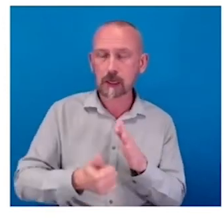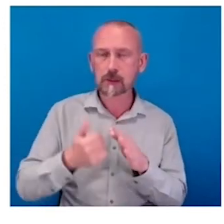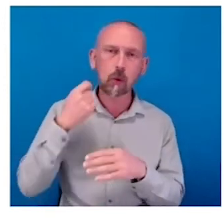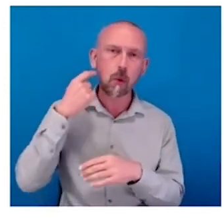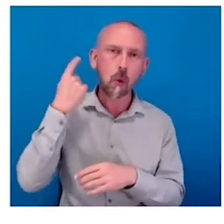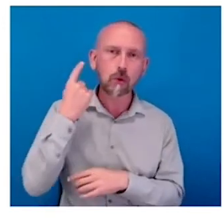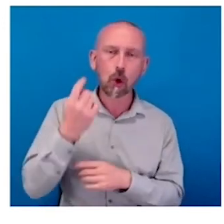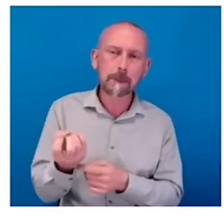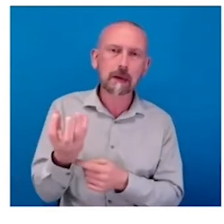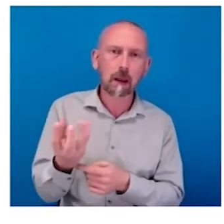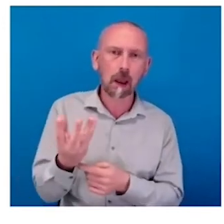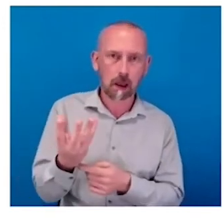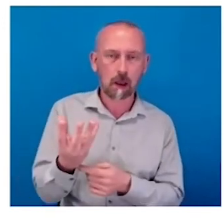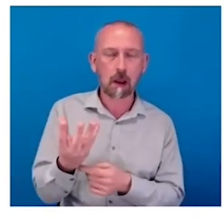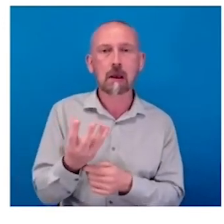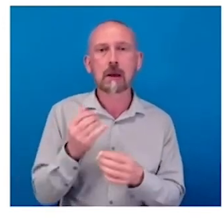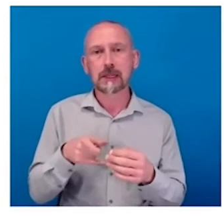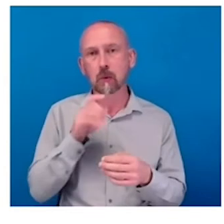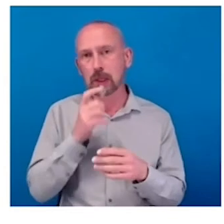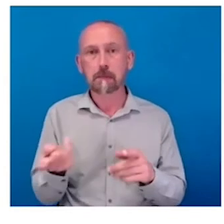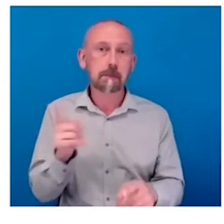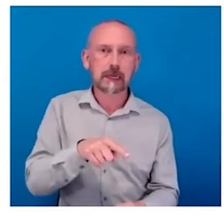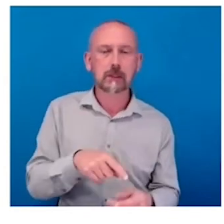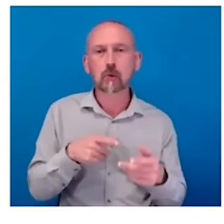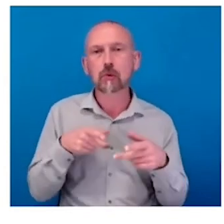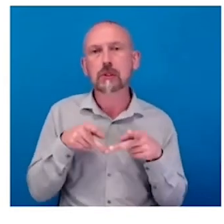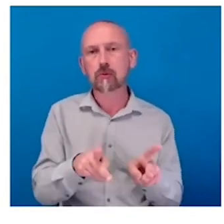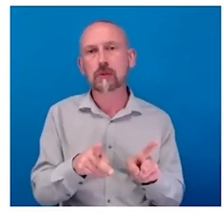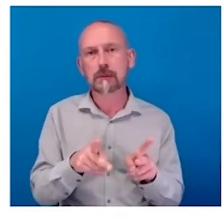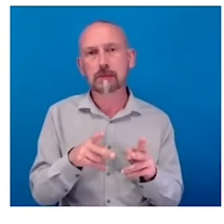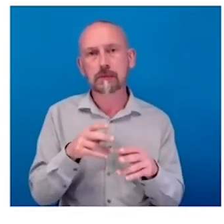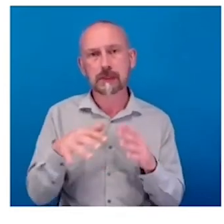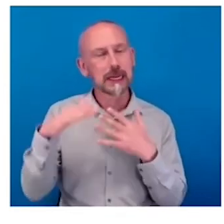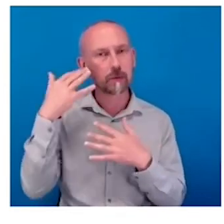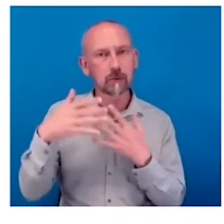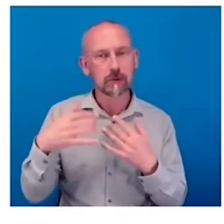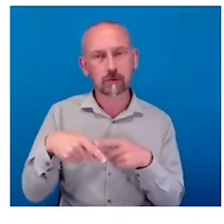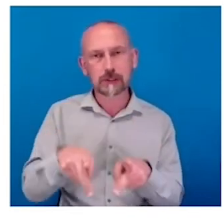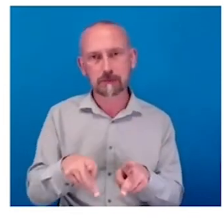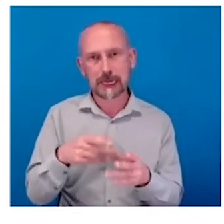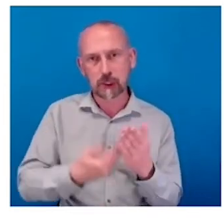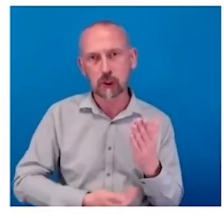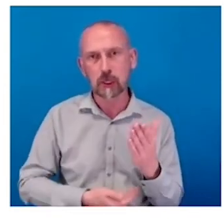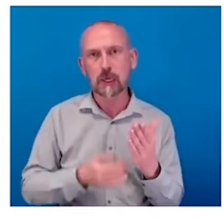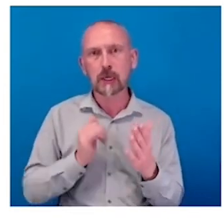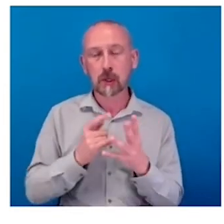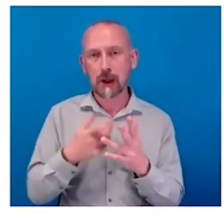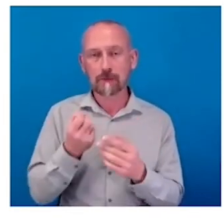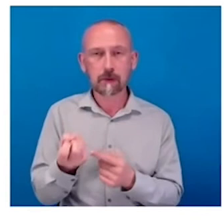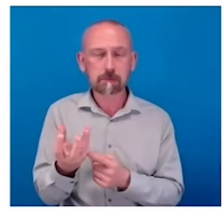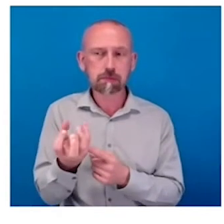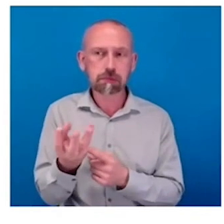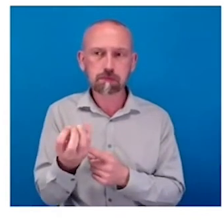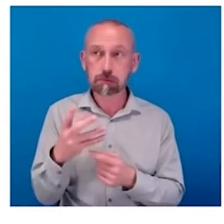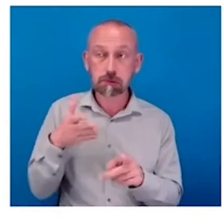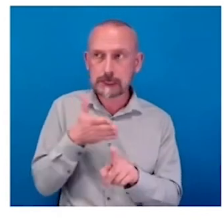to the Soundscape Street Preview homepage and now hear the beacon sound providing 3D audio guidance towards the Pont Neuf.